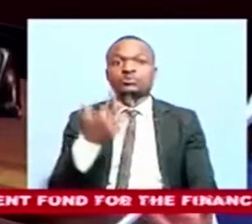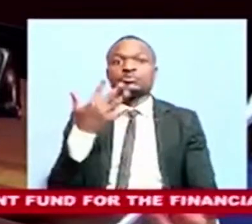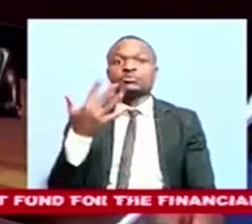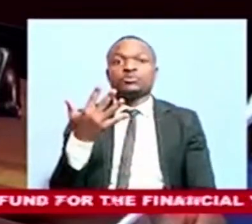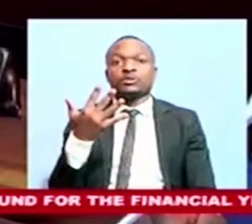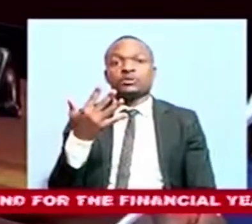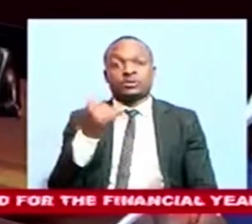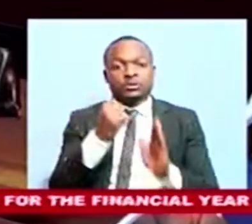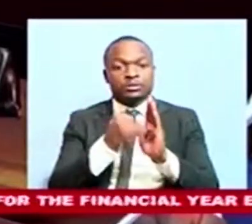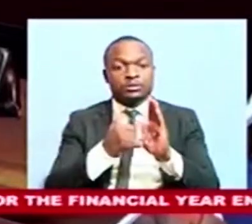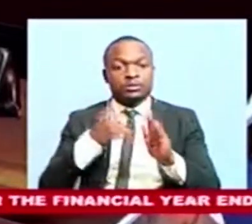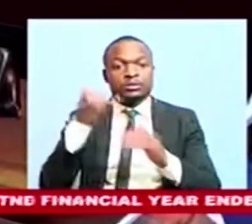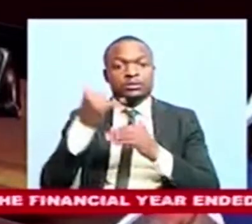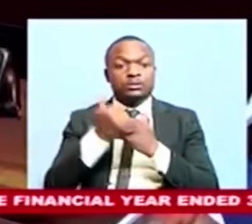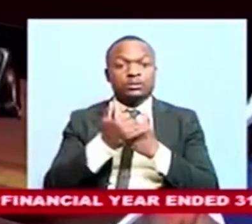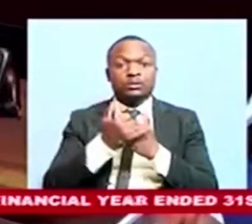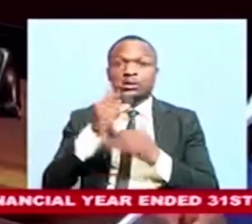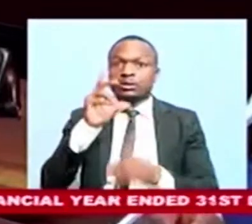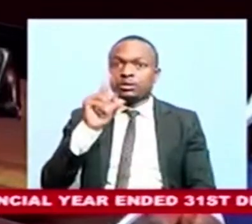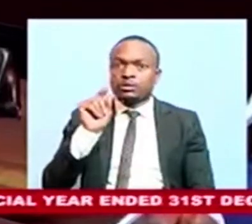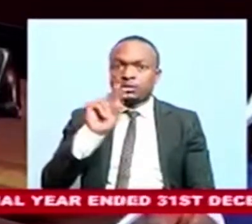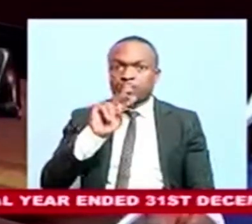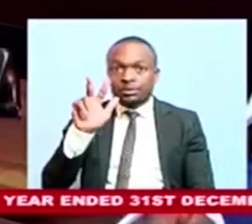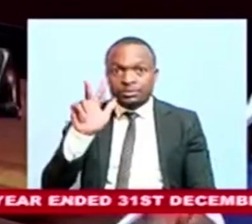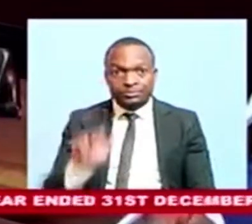July 2023.